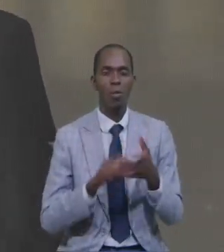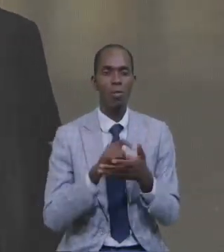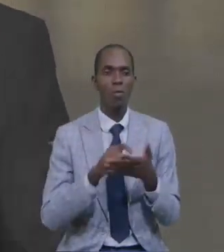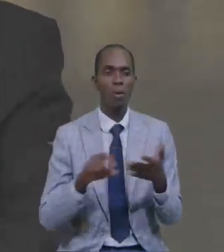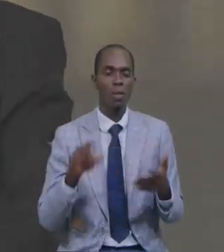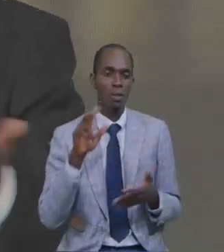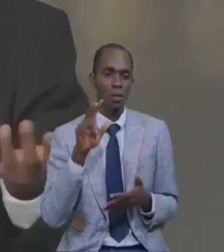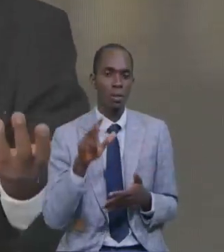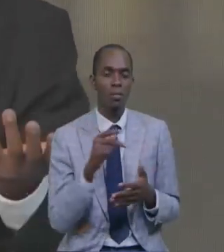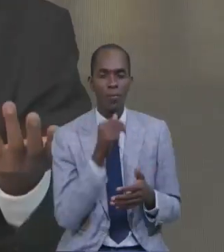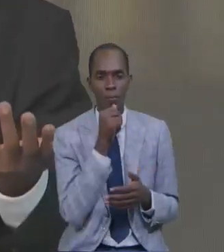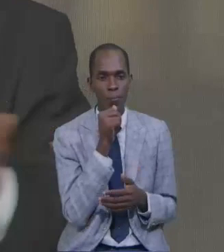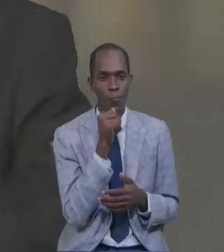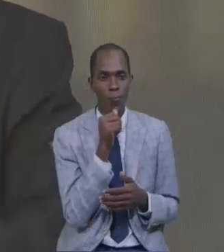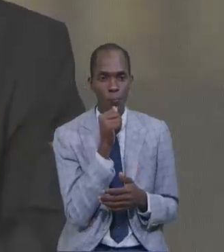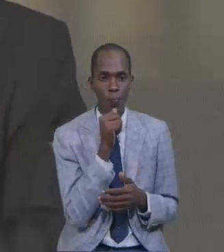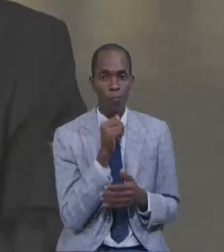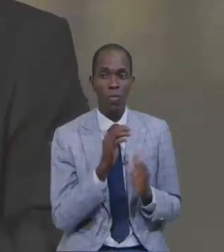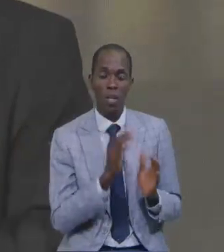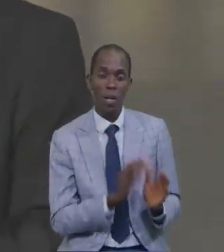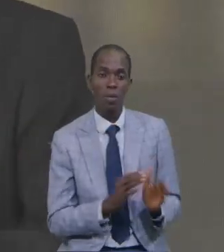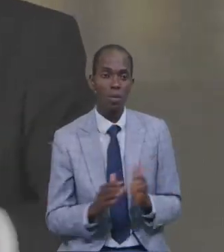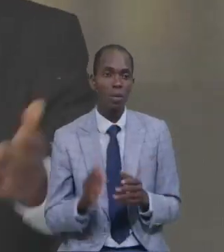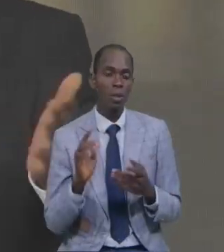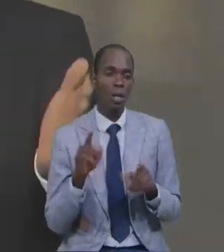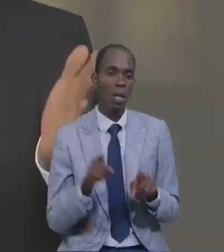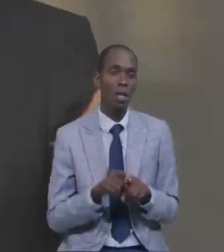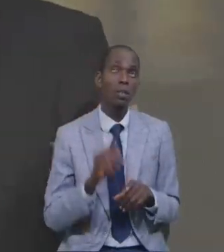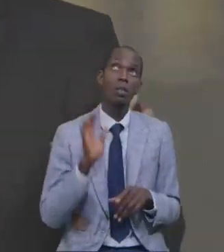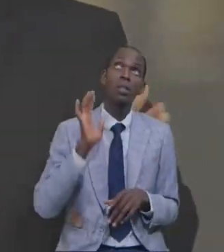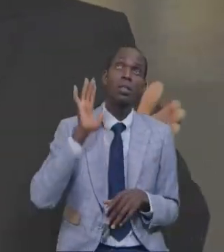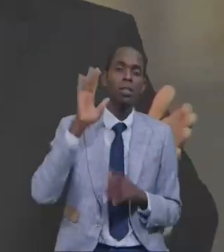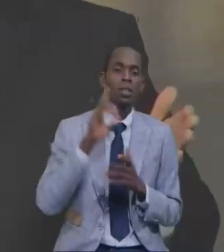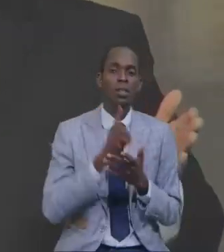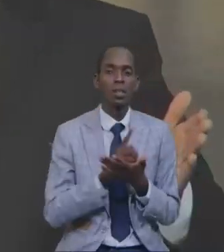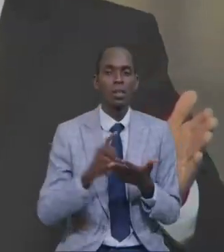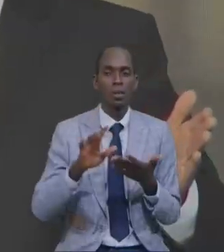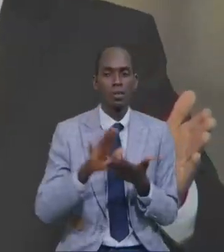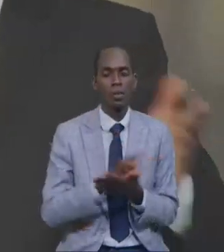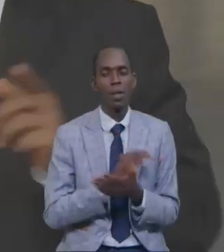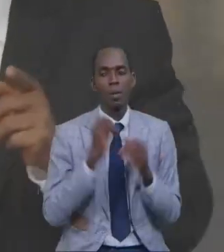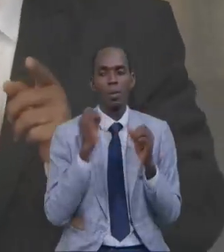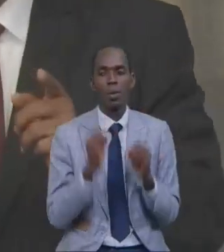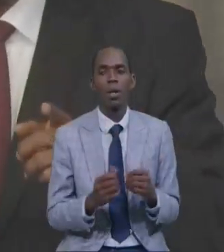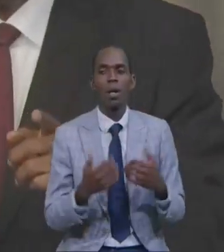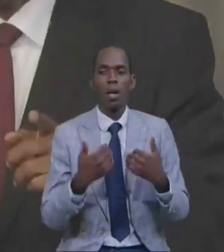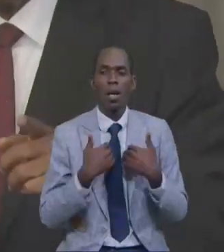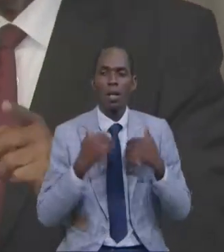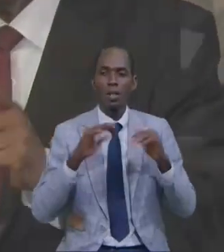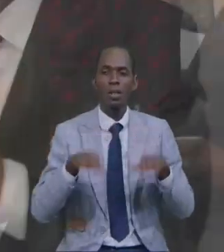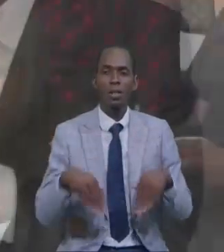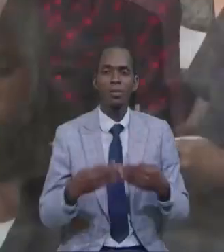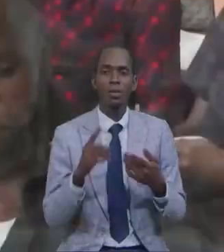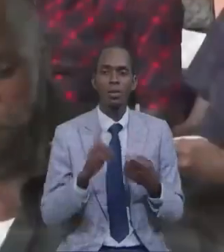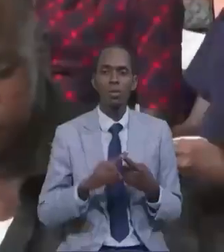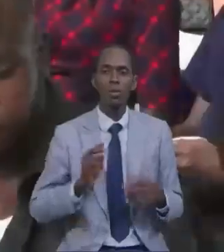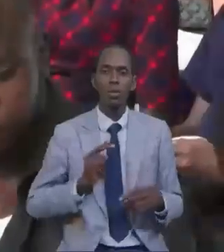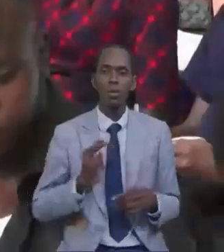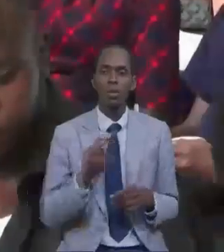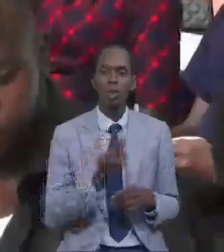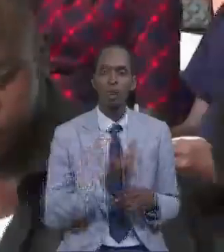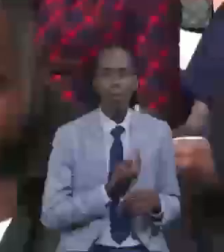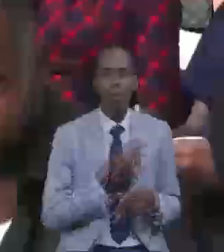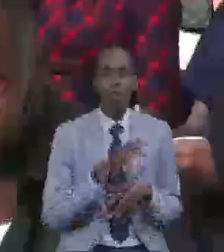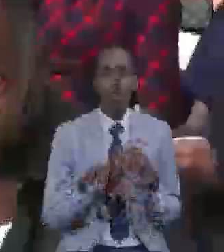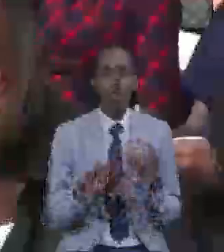unto us all things that pertain unto life and godliness through the knowledge